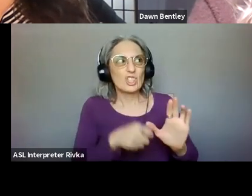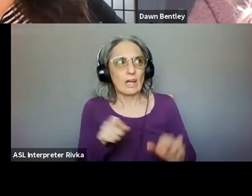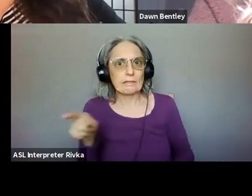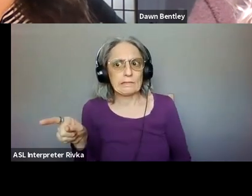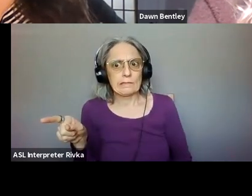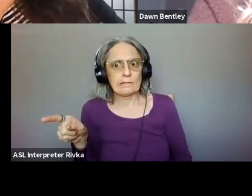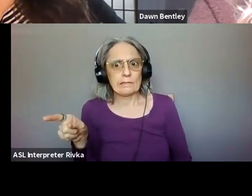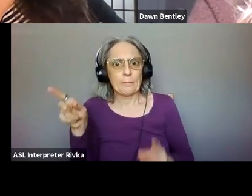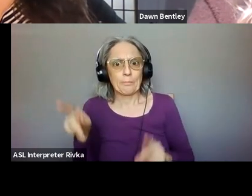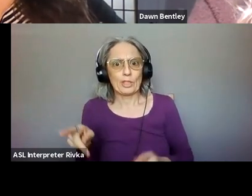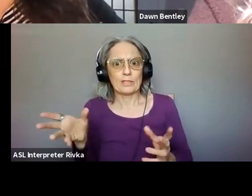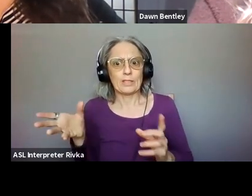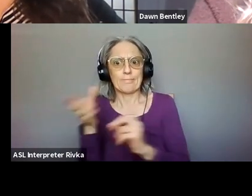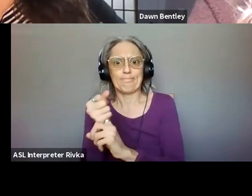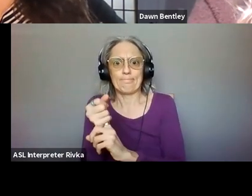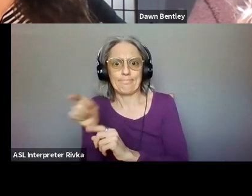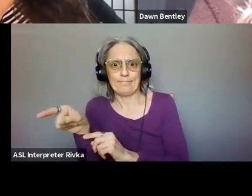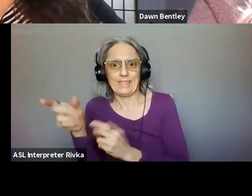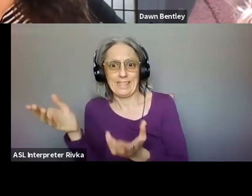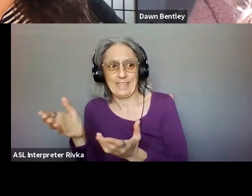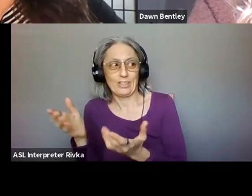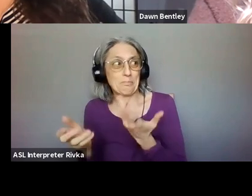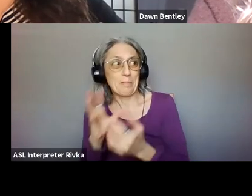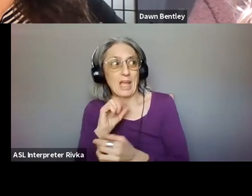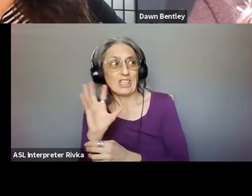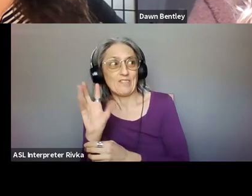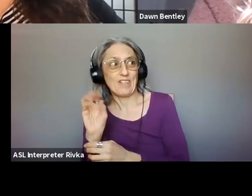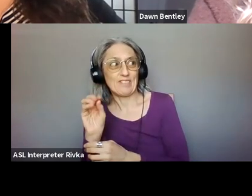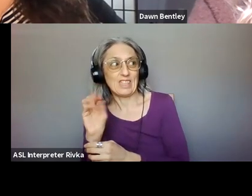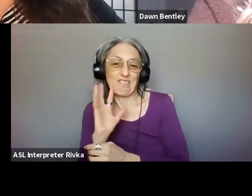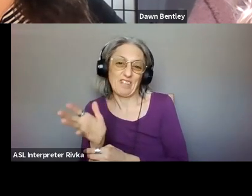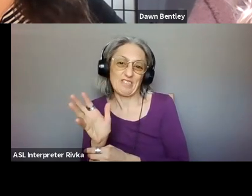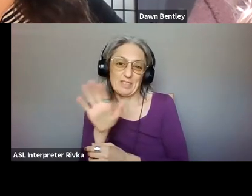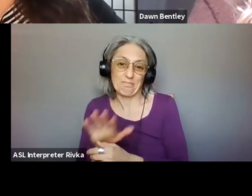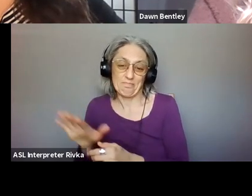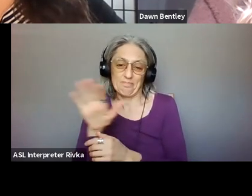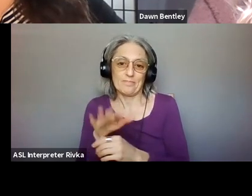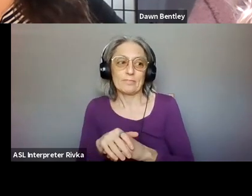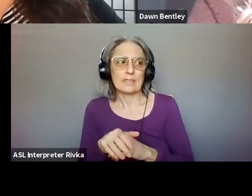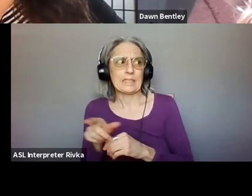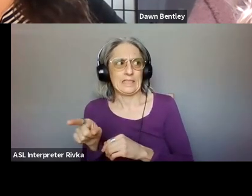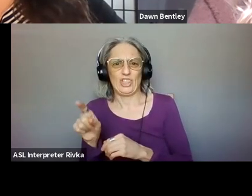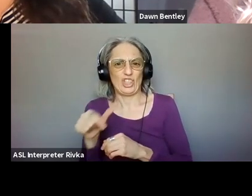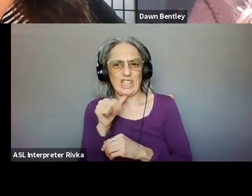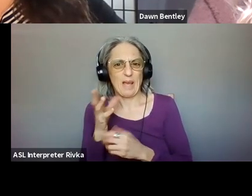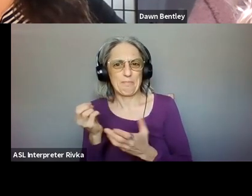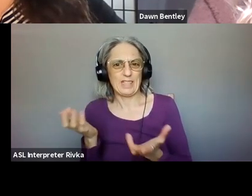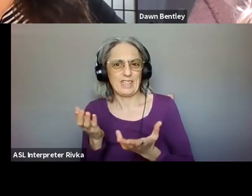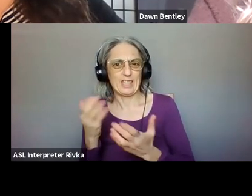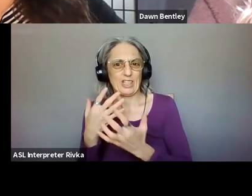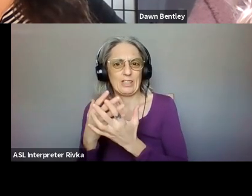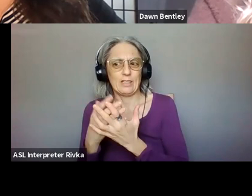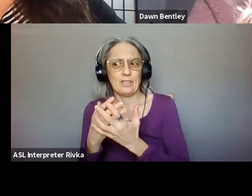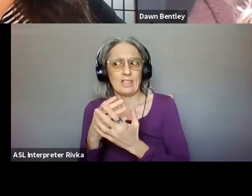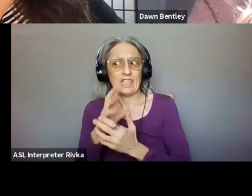have an individual here who's, you know, maybe in his 50s, and he, we don't think he should be here. You know, he's kind of curled up